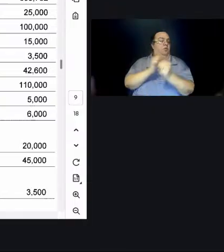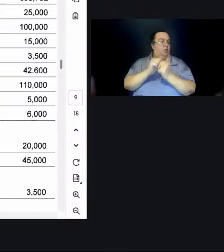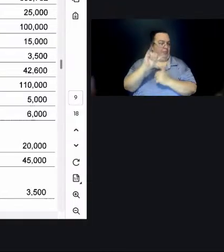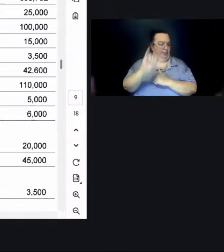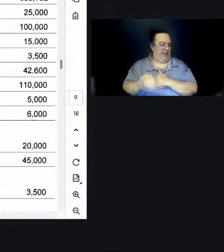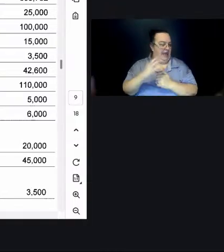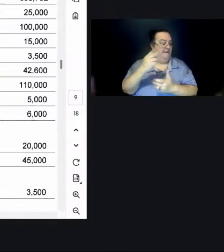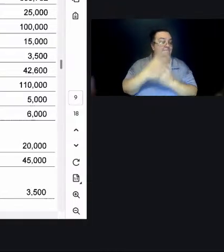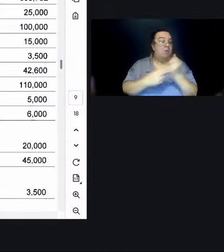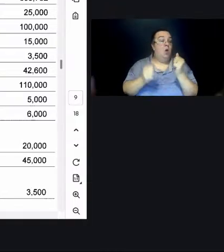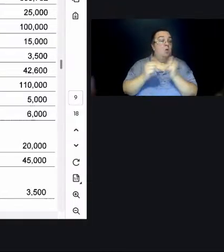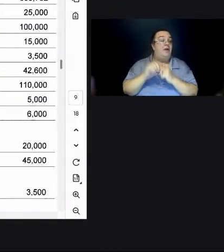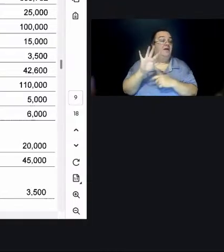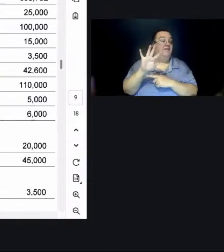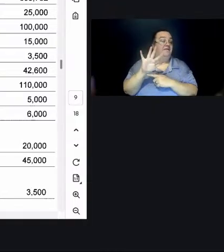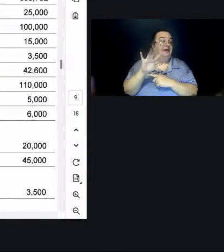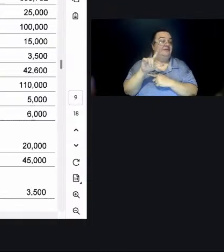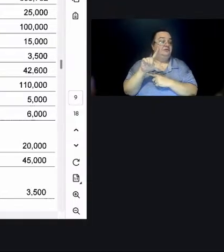the 520,